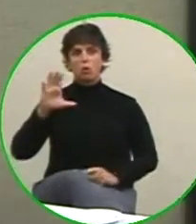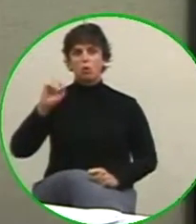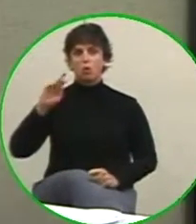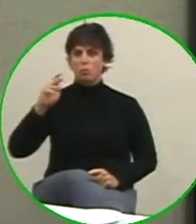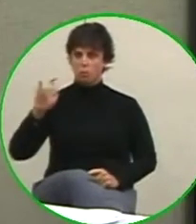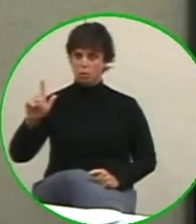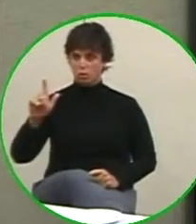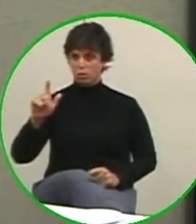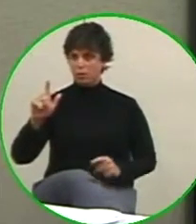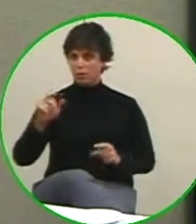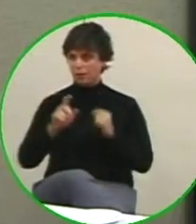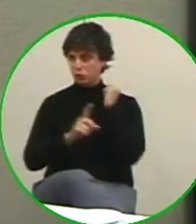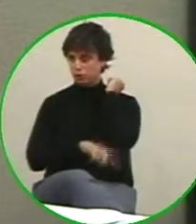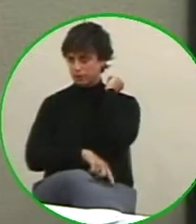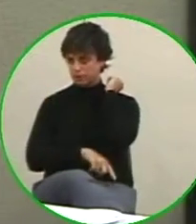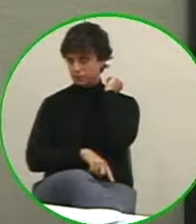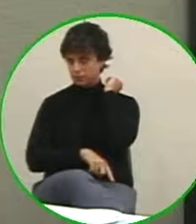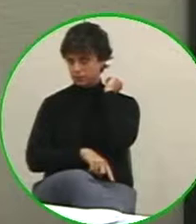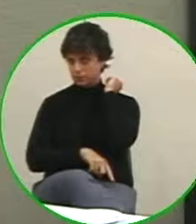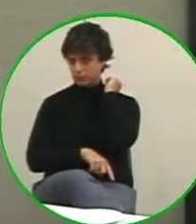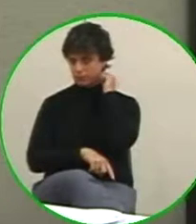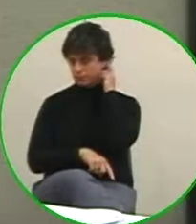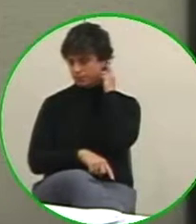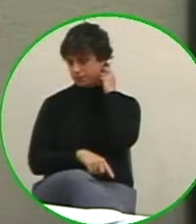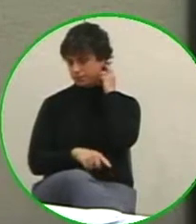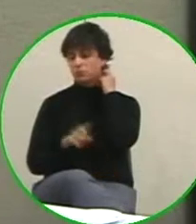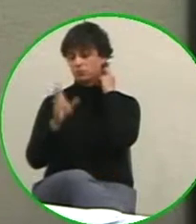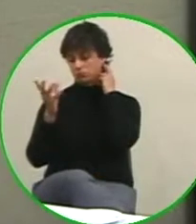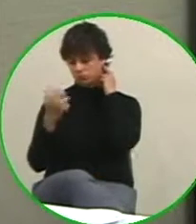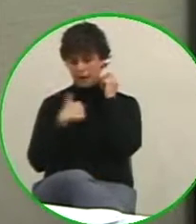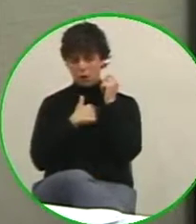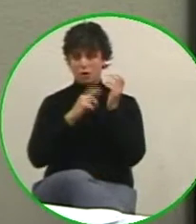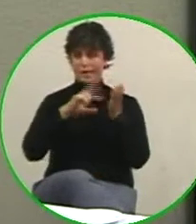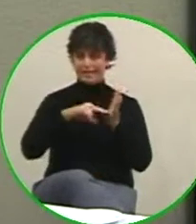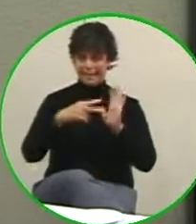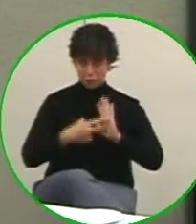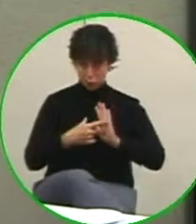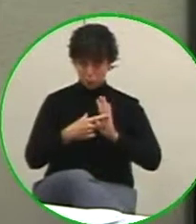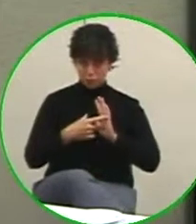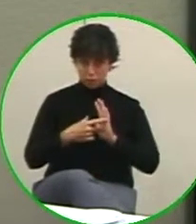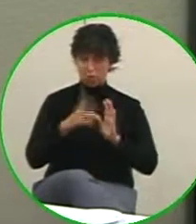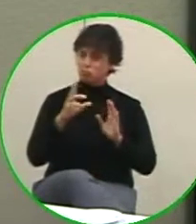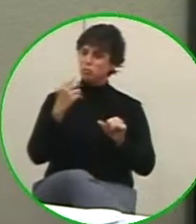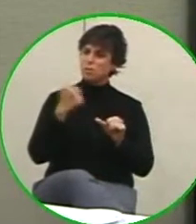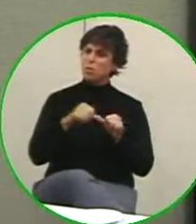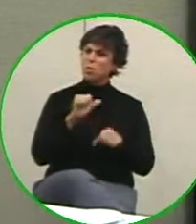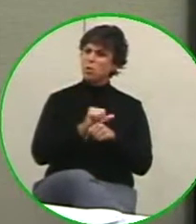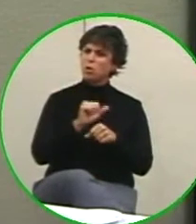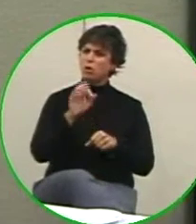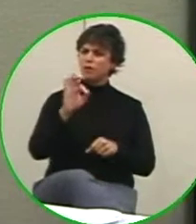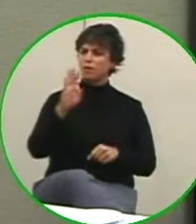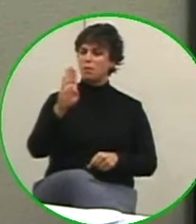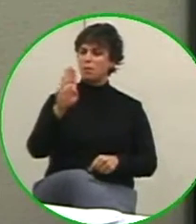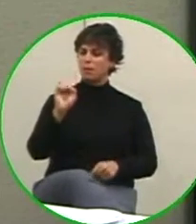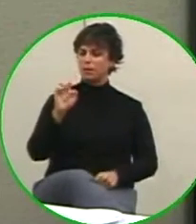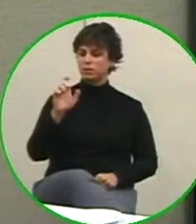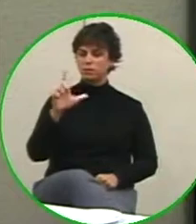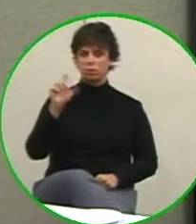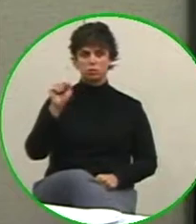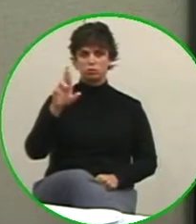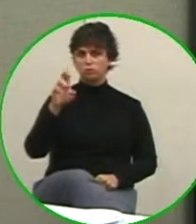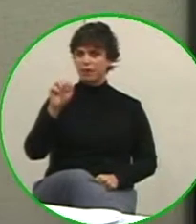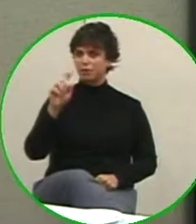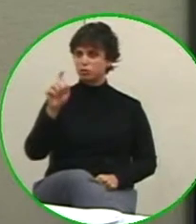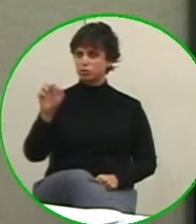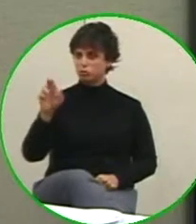punishment. And while we intend, remember the work of Beth Solzer Azaroff and Roy Mayer,